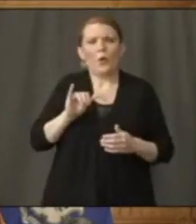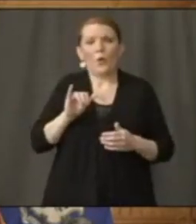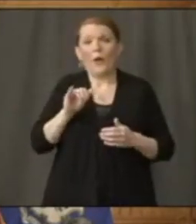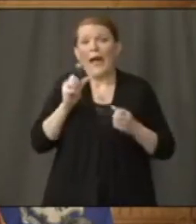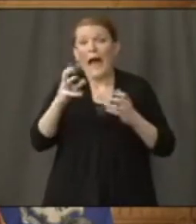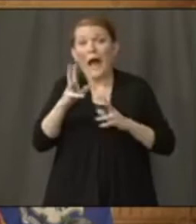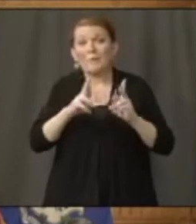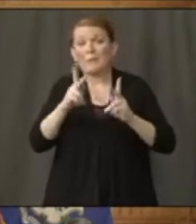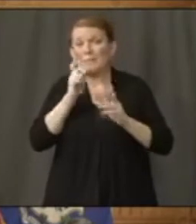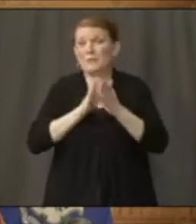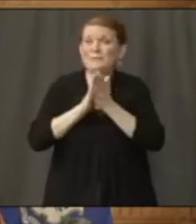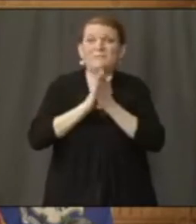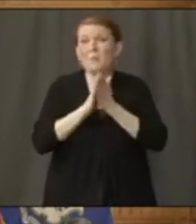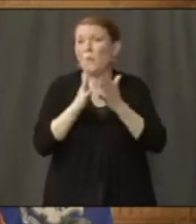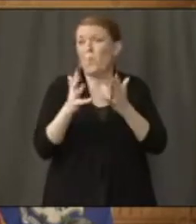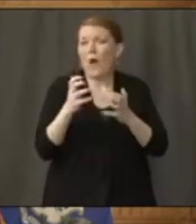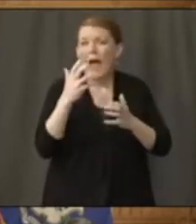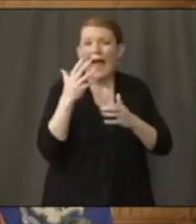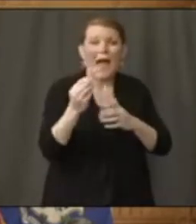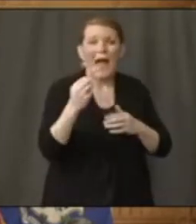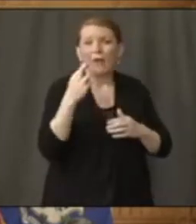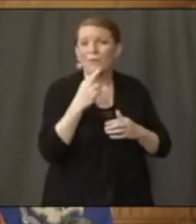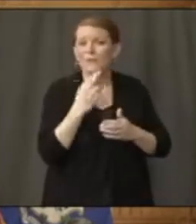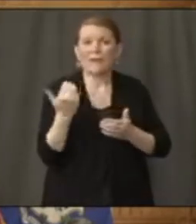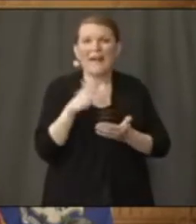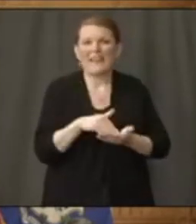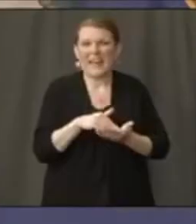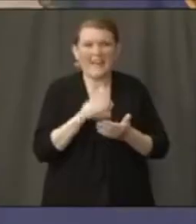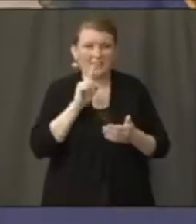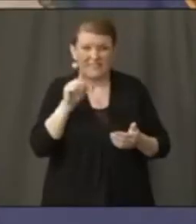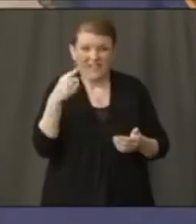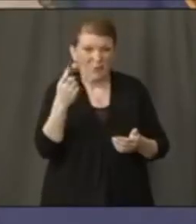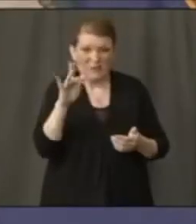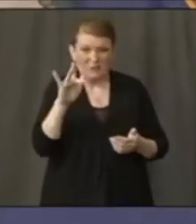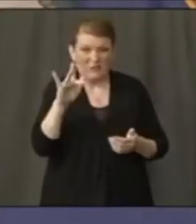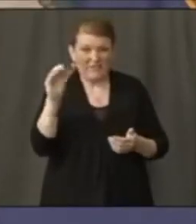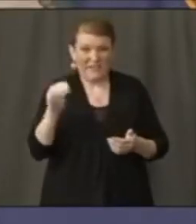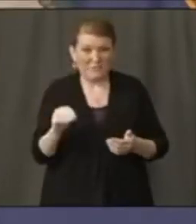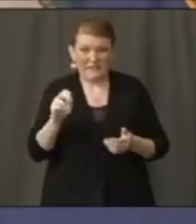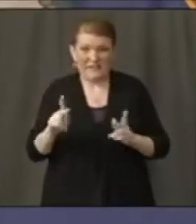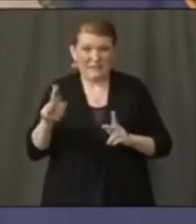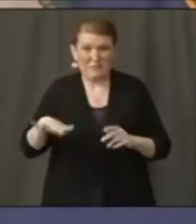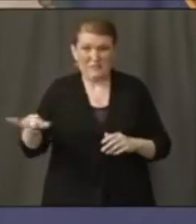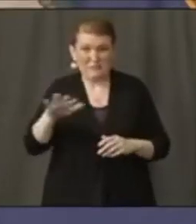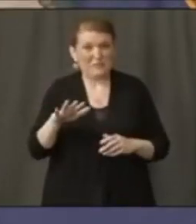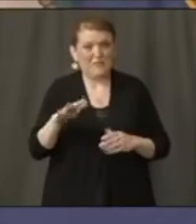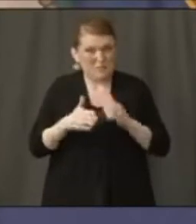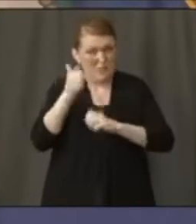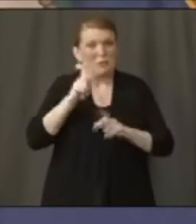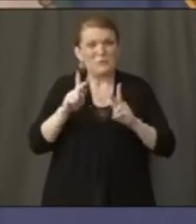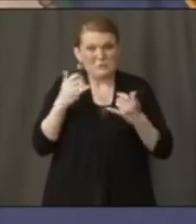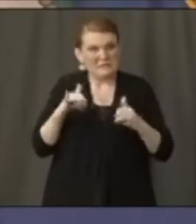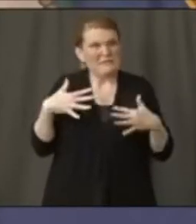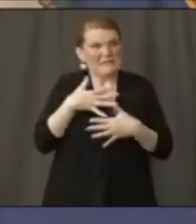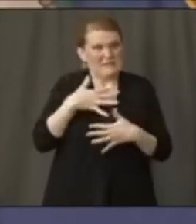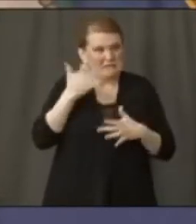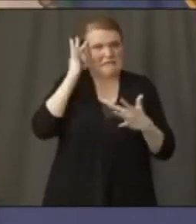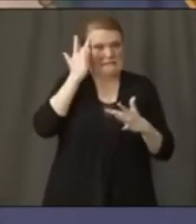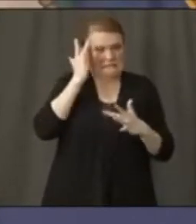be finding. Well, I'll start with that, Paul. Look, I'm going to err on the side of caution.